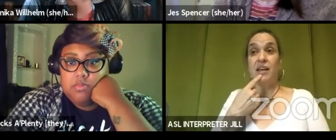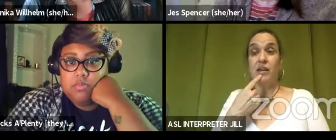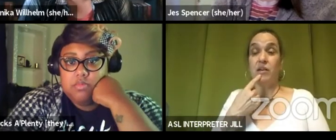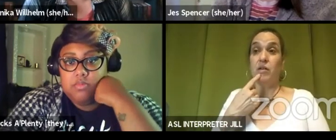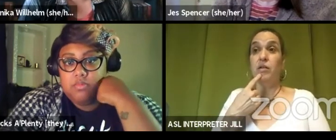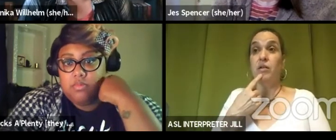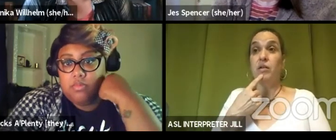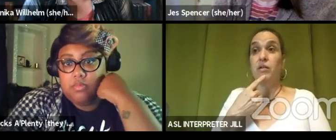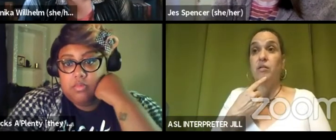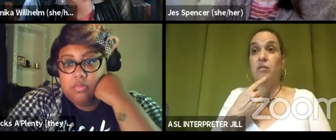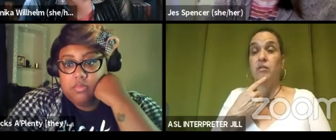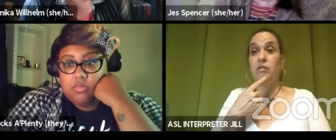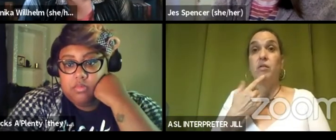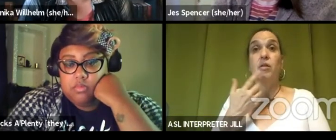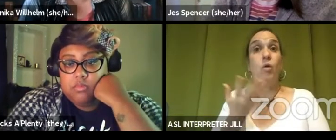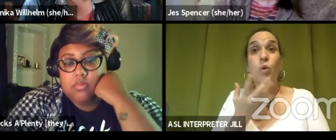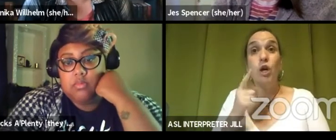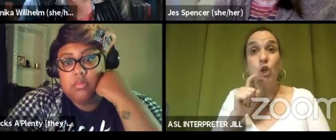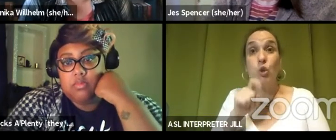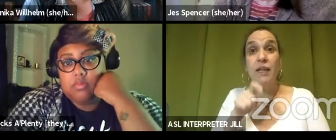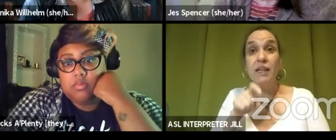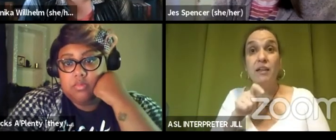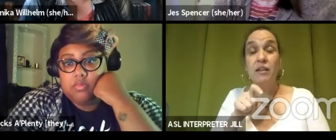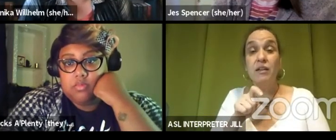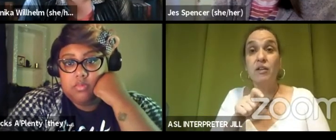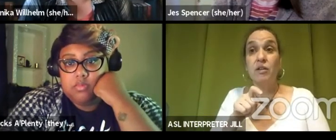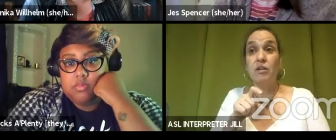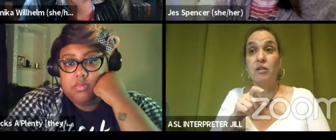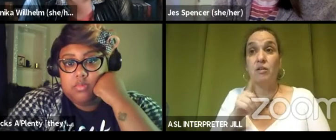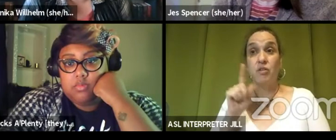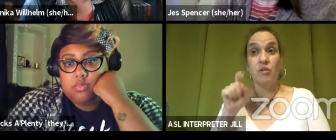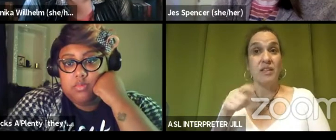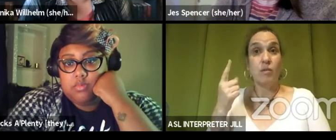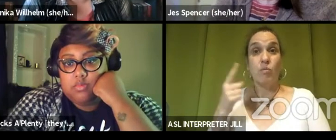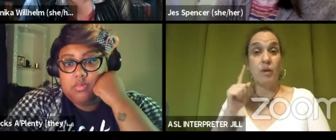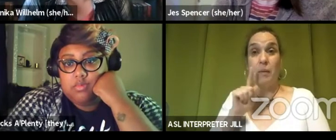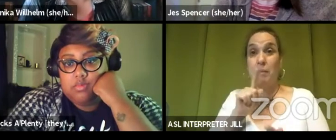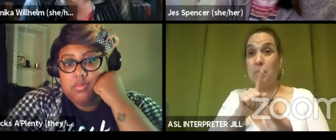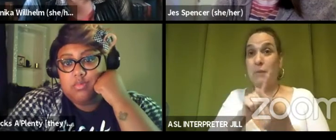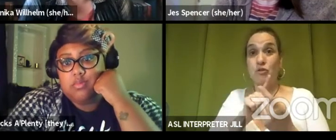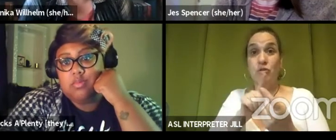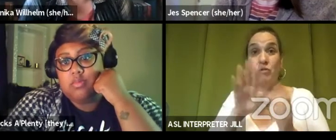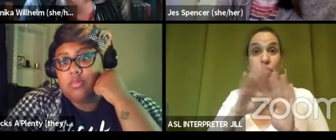back to that very simple thing. What do you need? Do you just need someone to, like, meet you at the door with a banana?